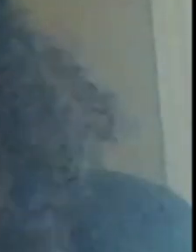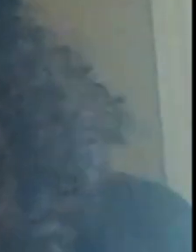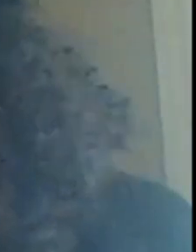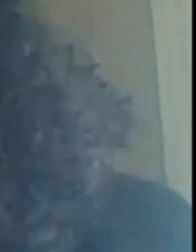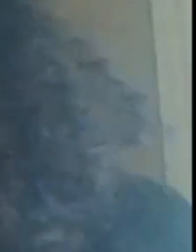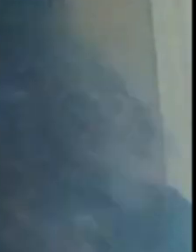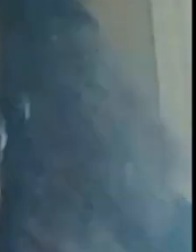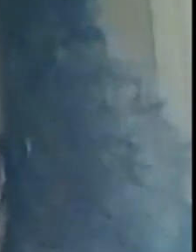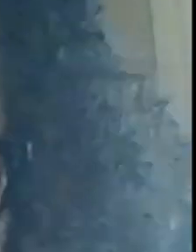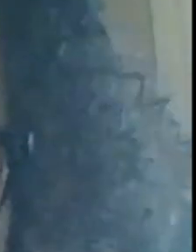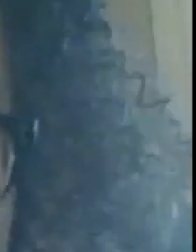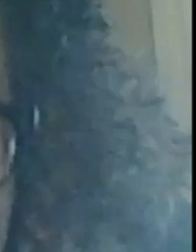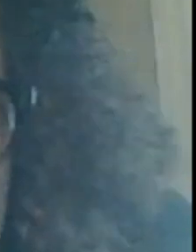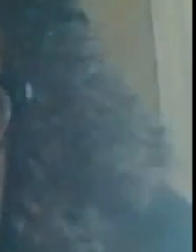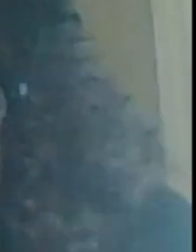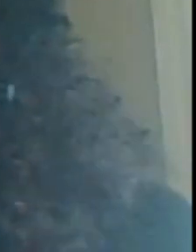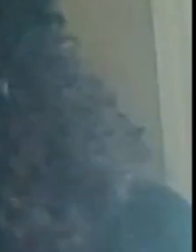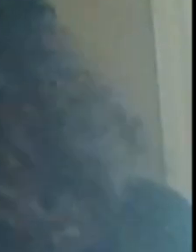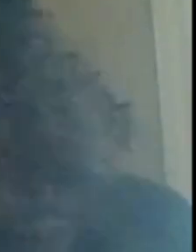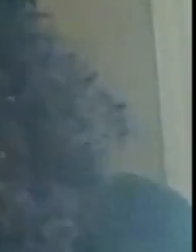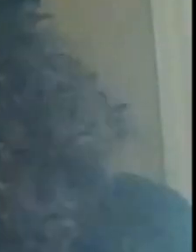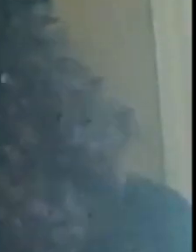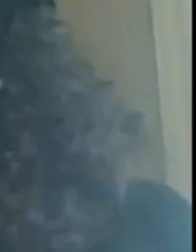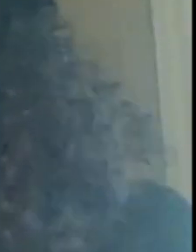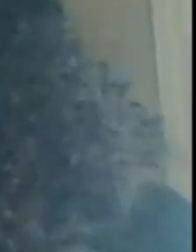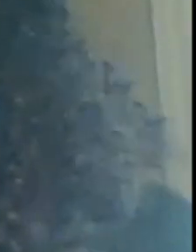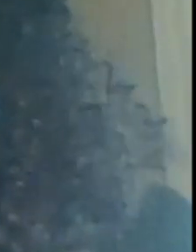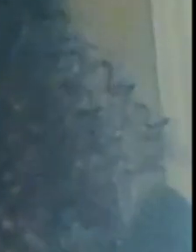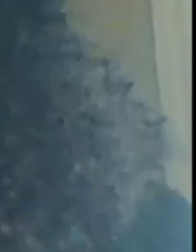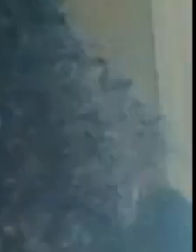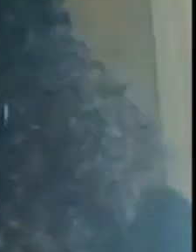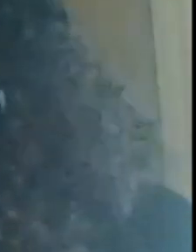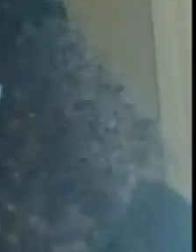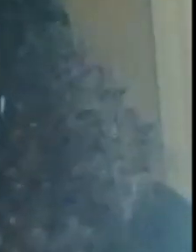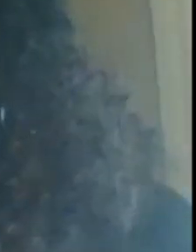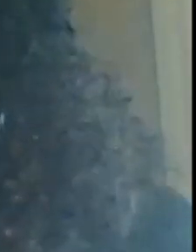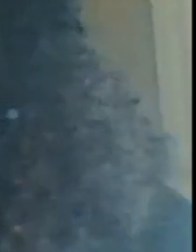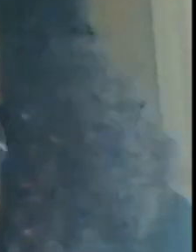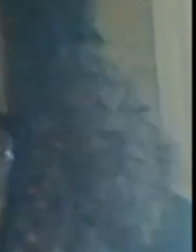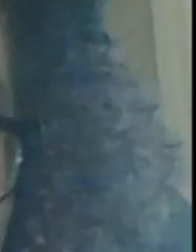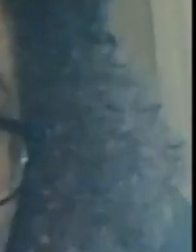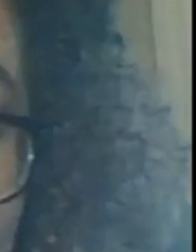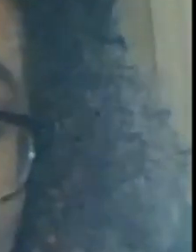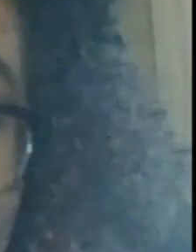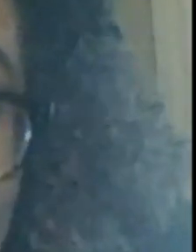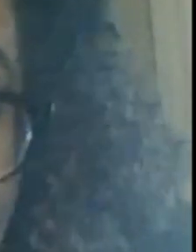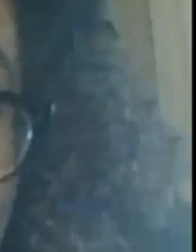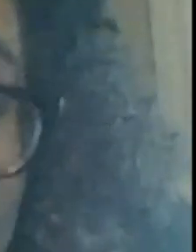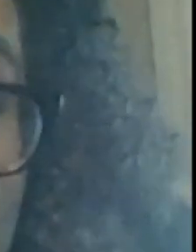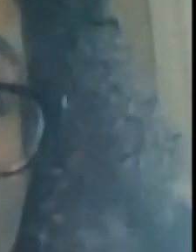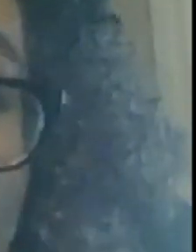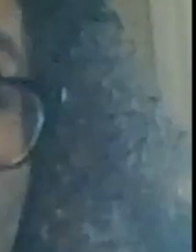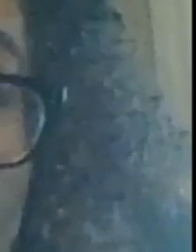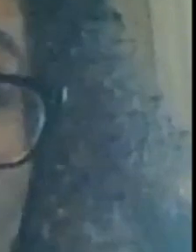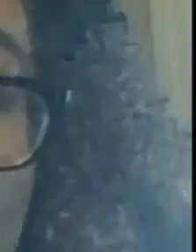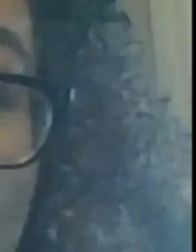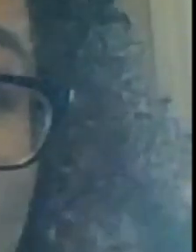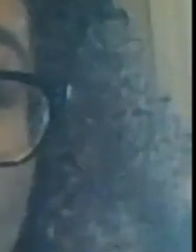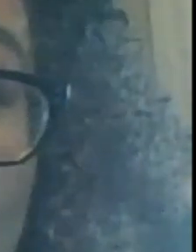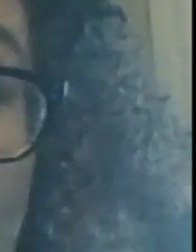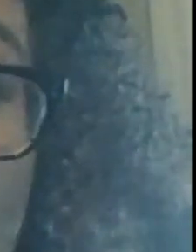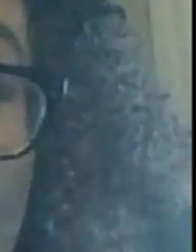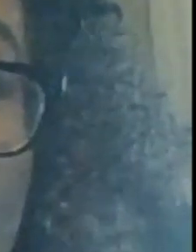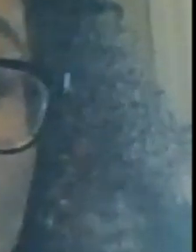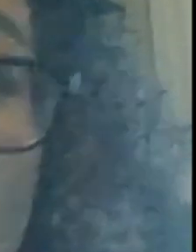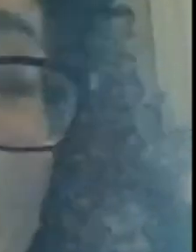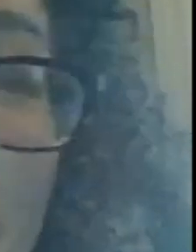or course layout or degree plans. So he is my all-around go-to person and he is one of my favorite people. So without further ado, I'm